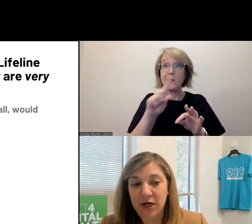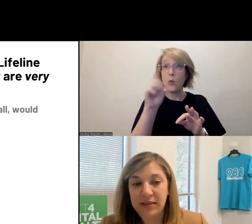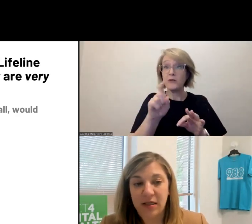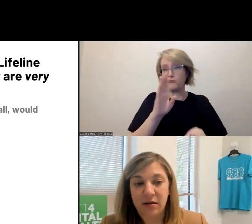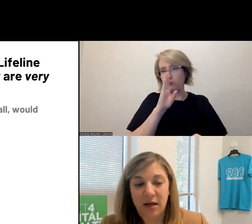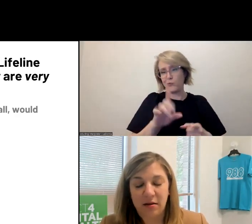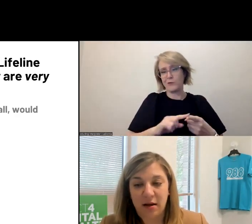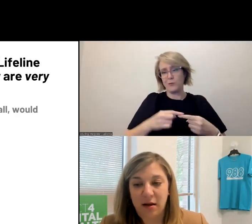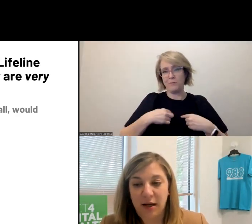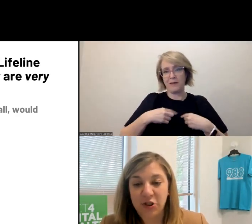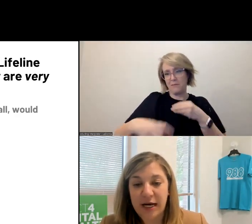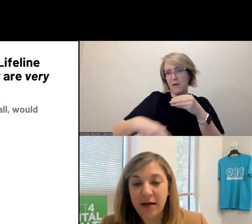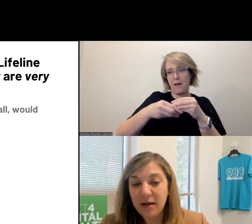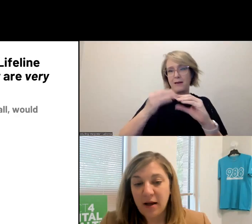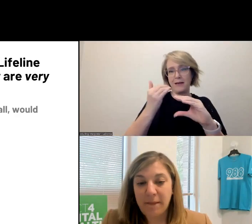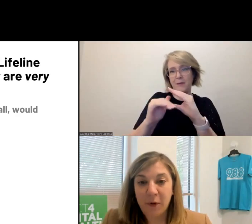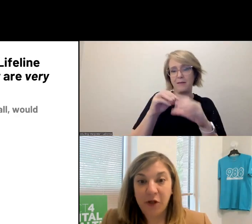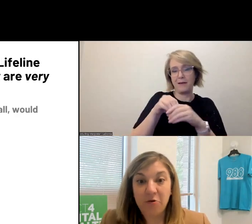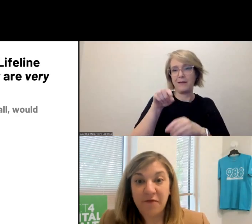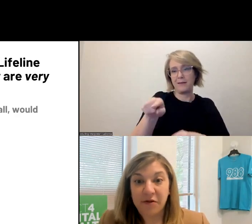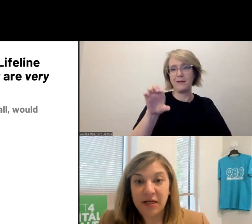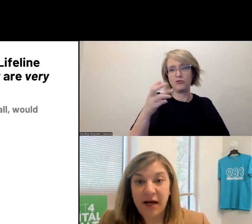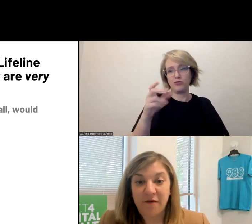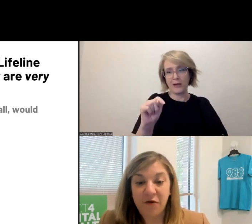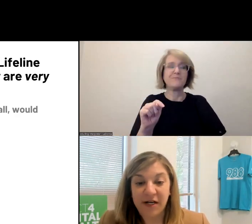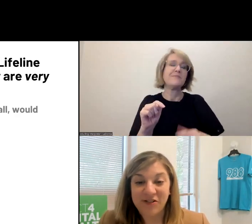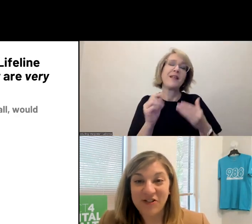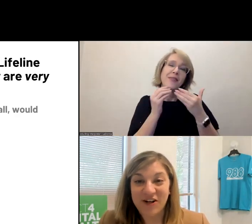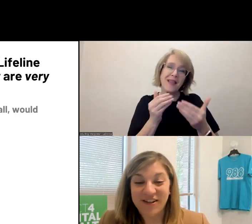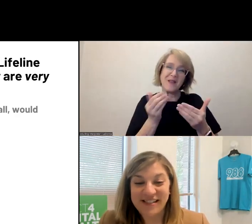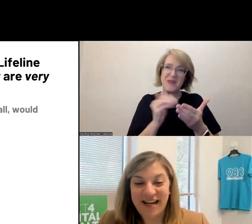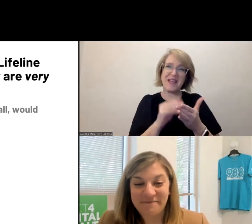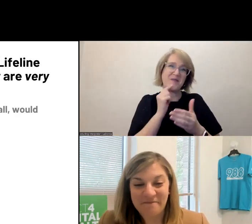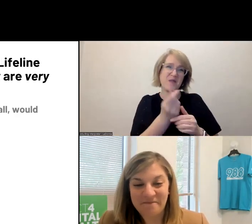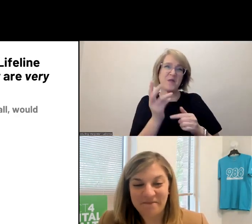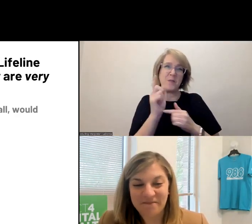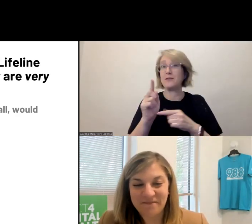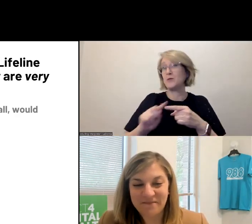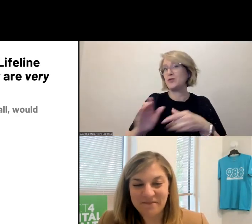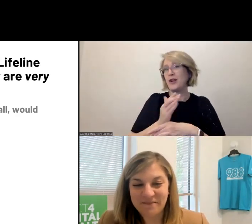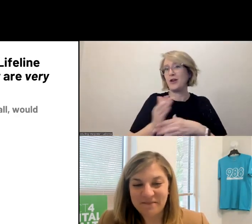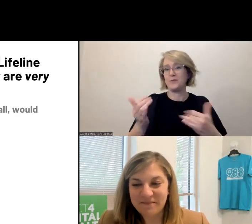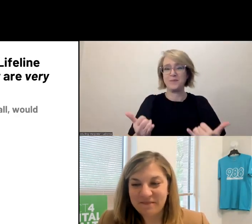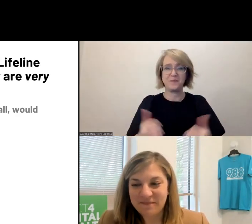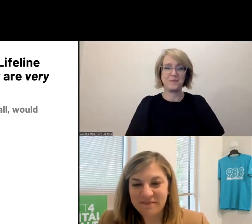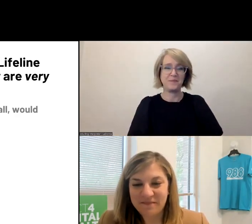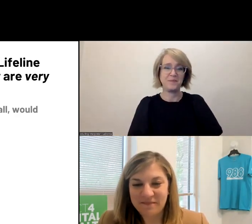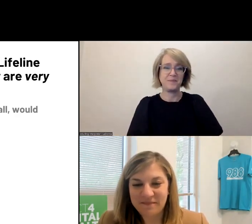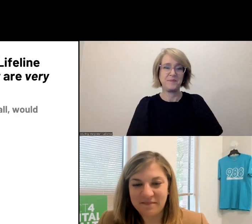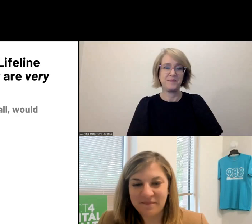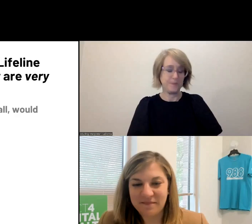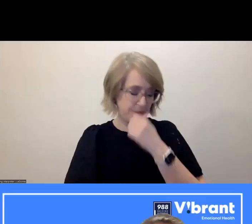email address in the chat, but really grateful to have a few minutes to share this today. Awesome. Thank